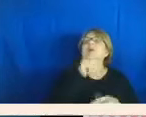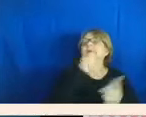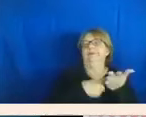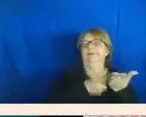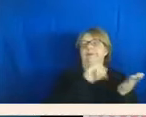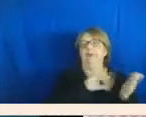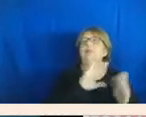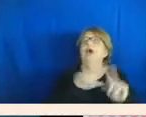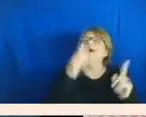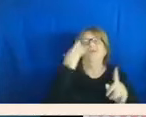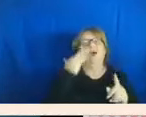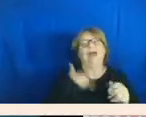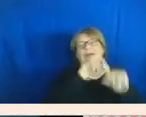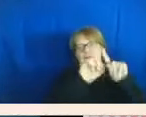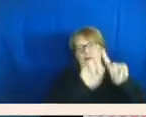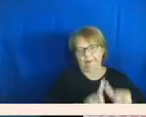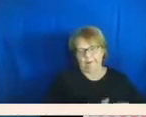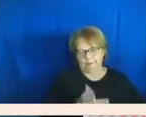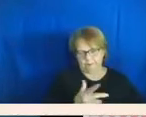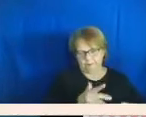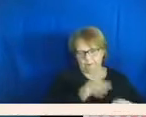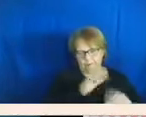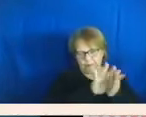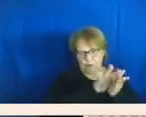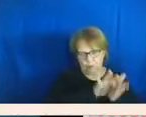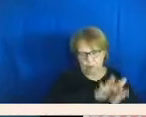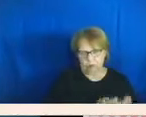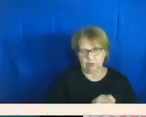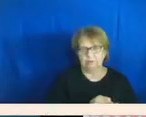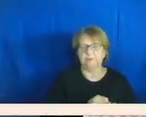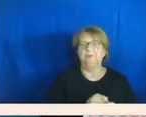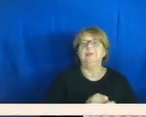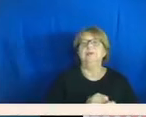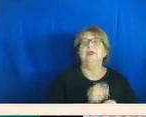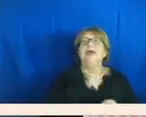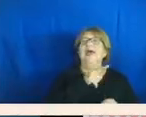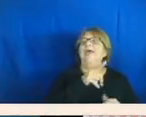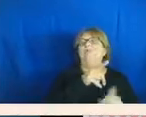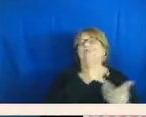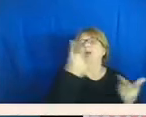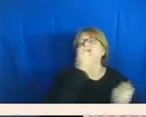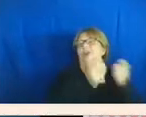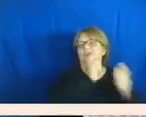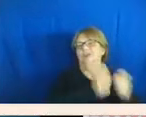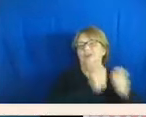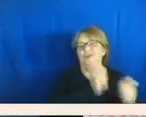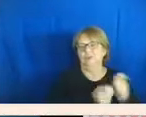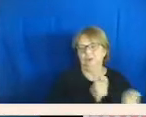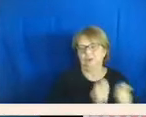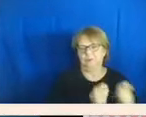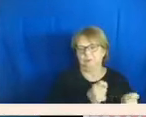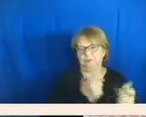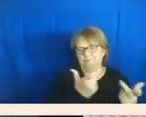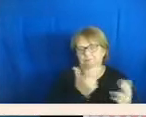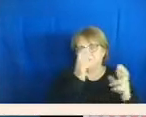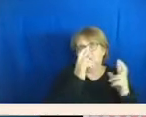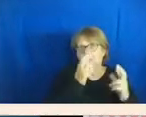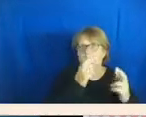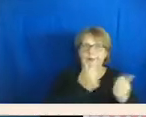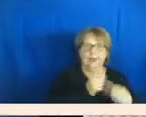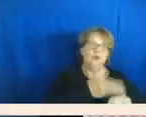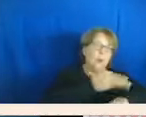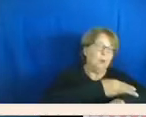different scores, and they keep changing it, and I'm hopefully trying to improve it. But I